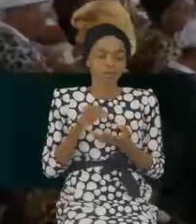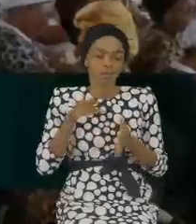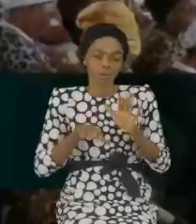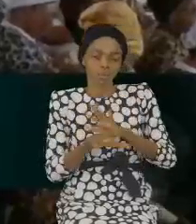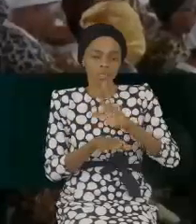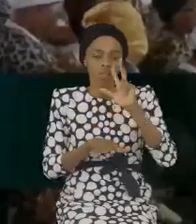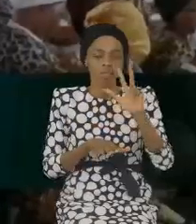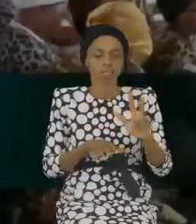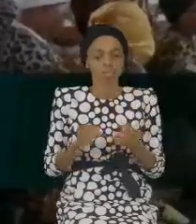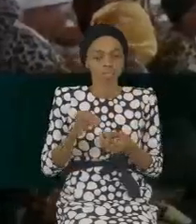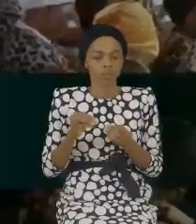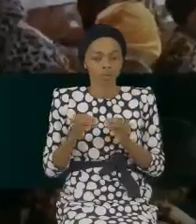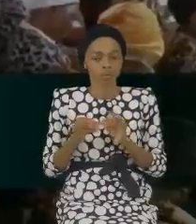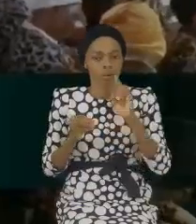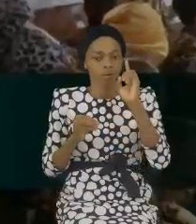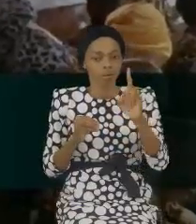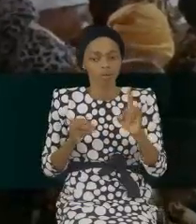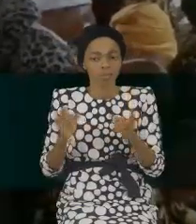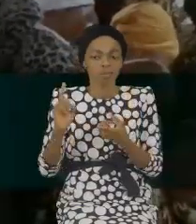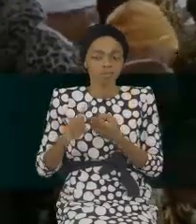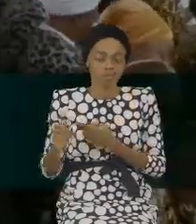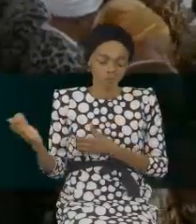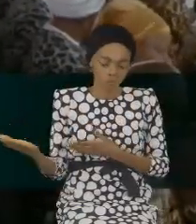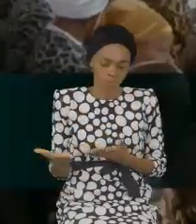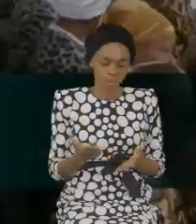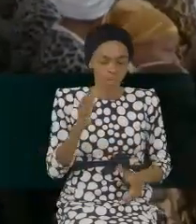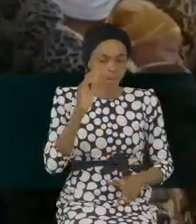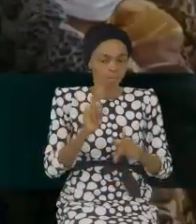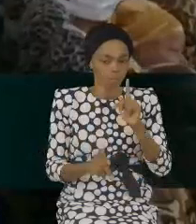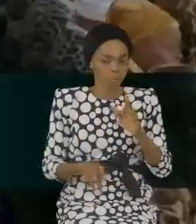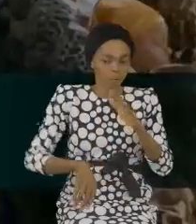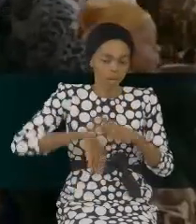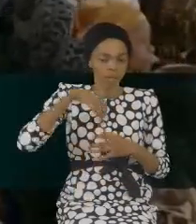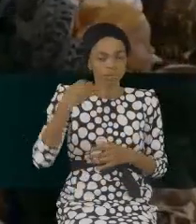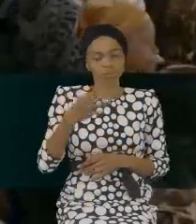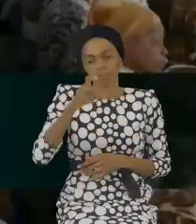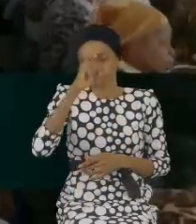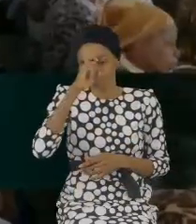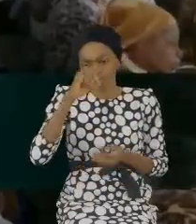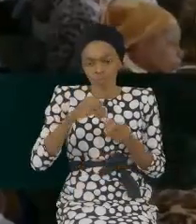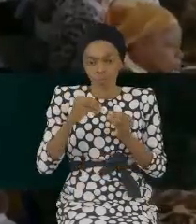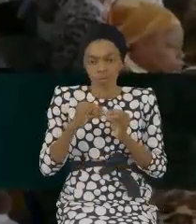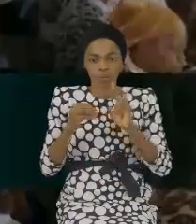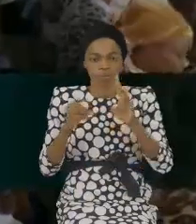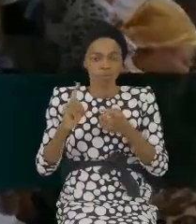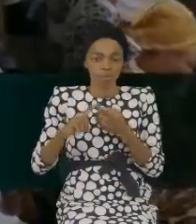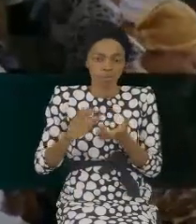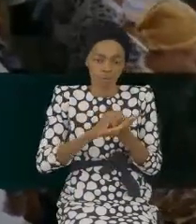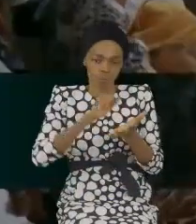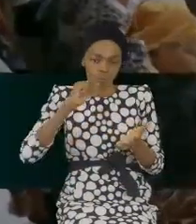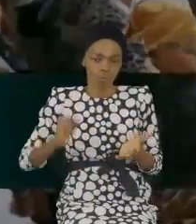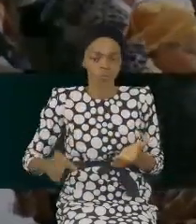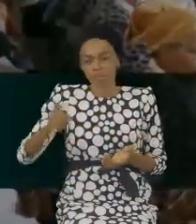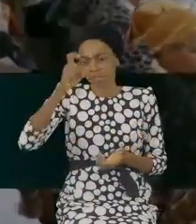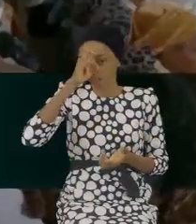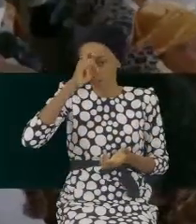Number one, to bring people out of Egypt. Number two, to blot out Egypt